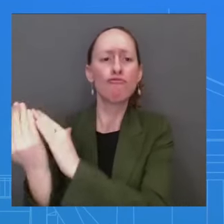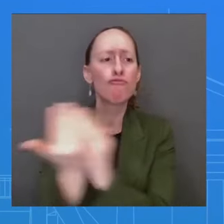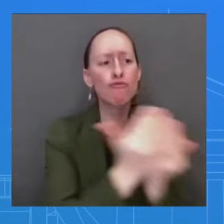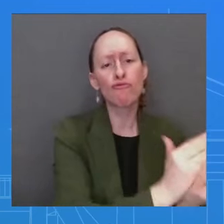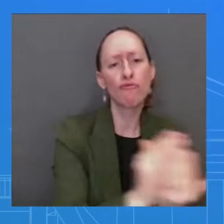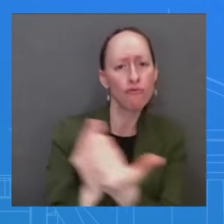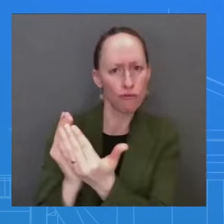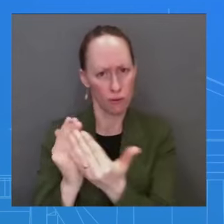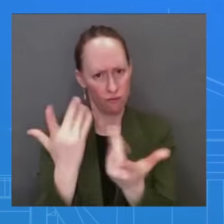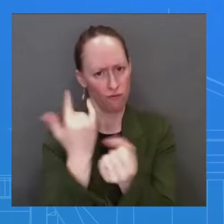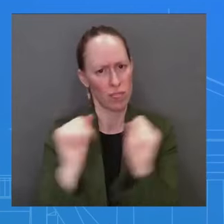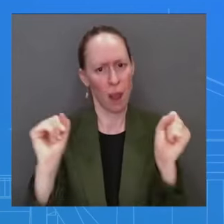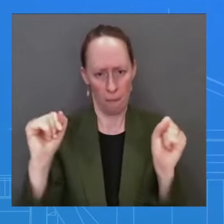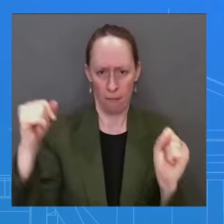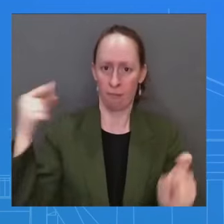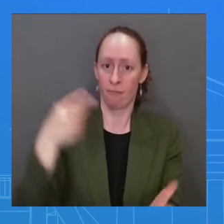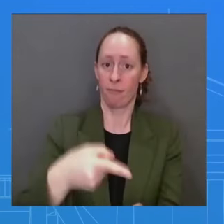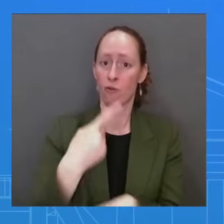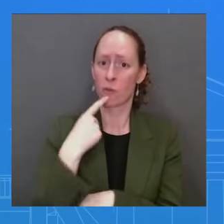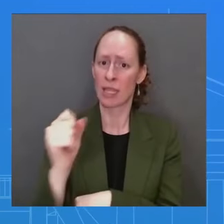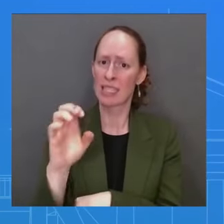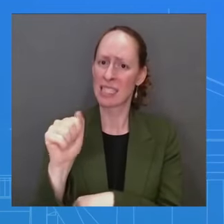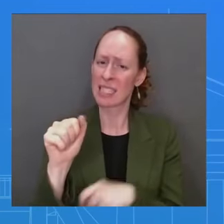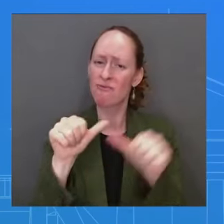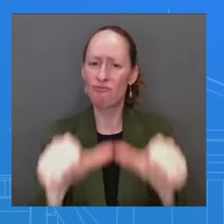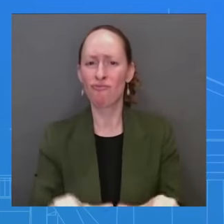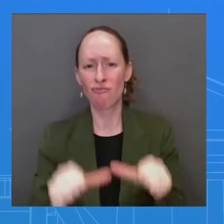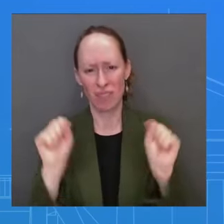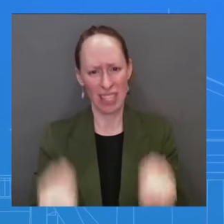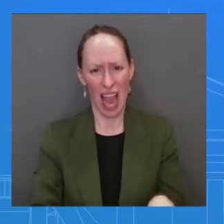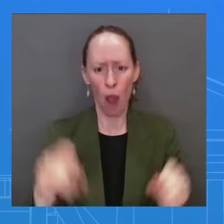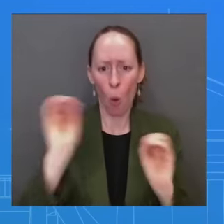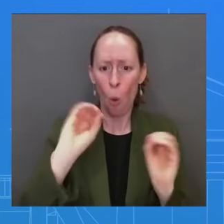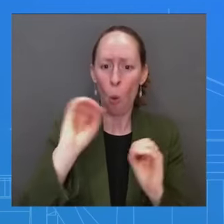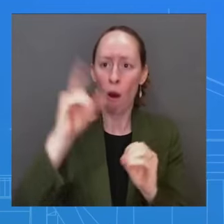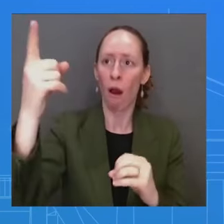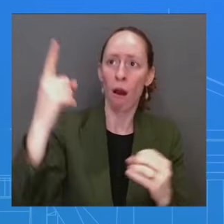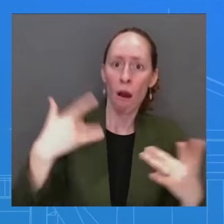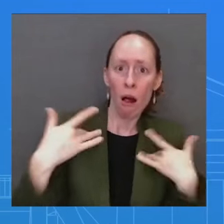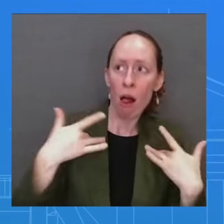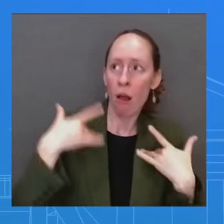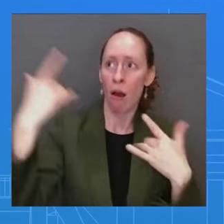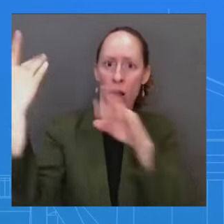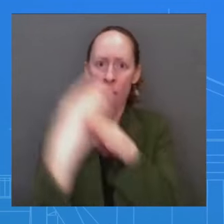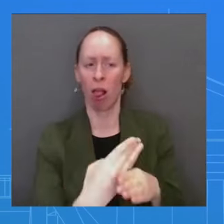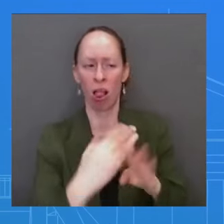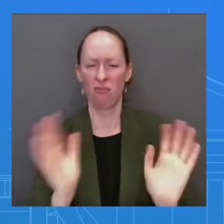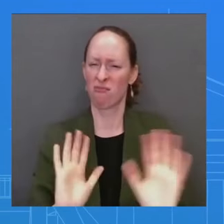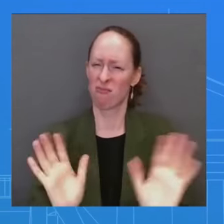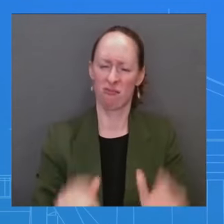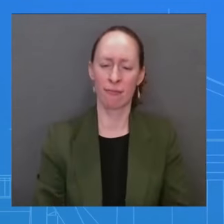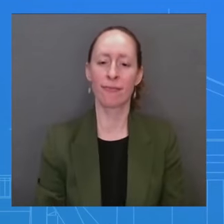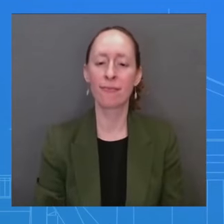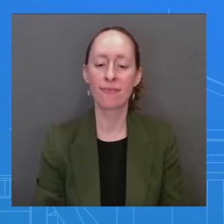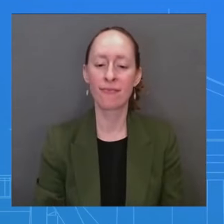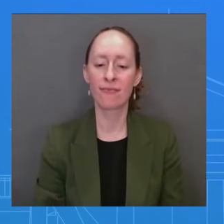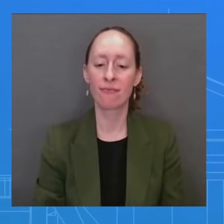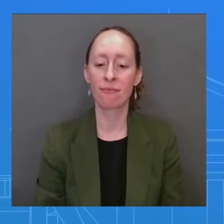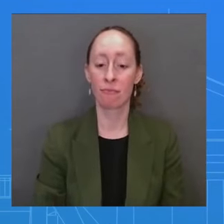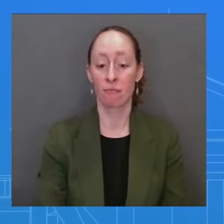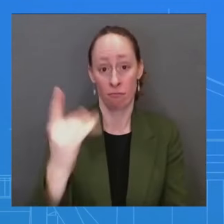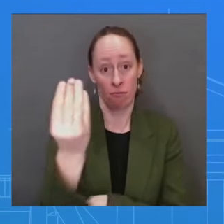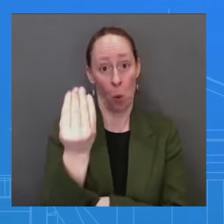must be able to continue unimpeded. And earlier this month, as you saw, 14 countries, including the United States, delivered the clearest warning yet